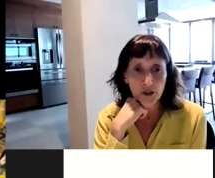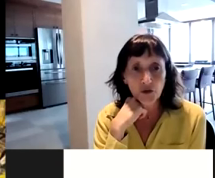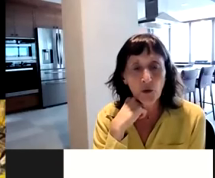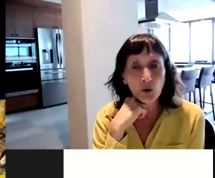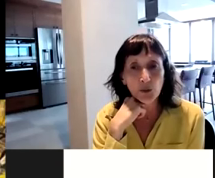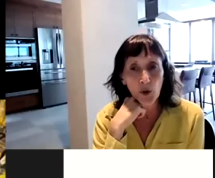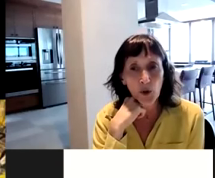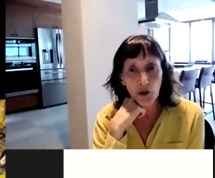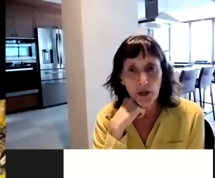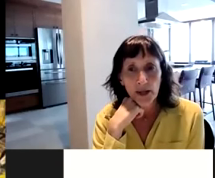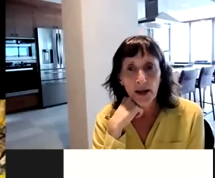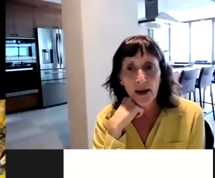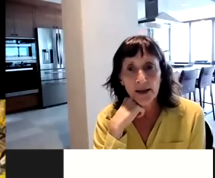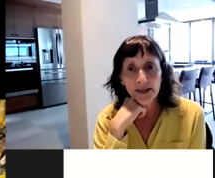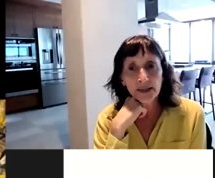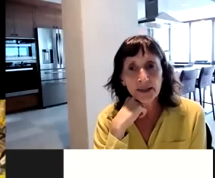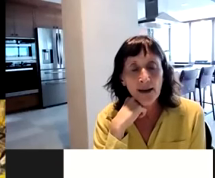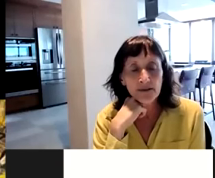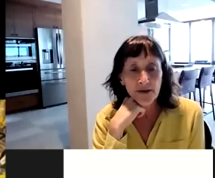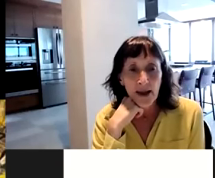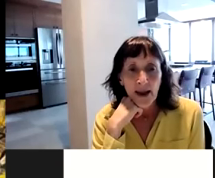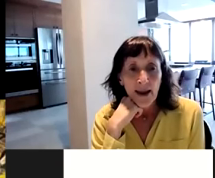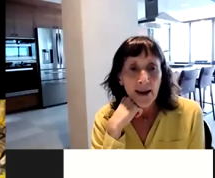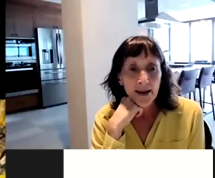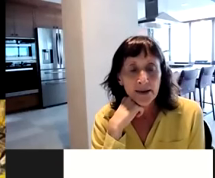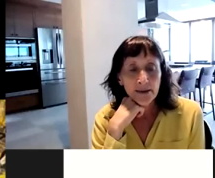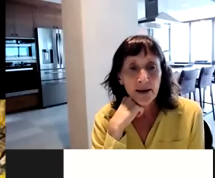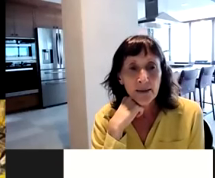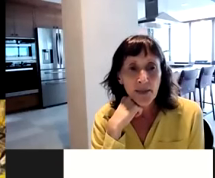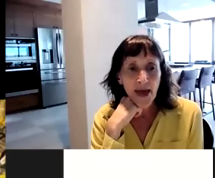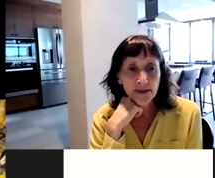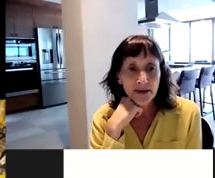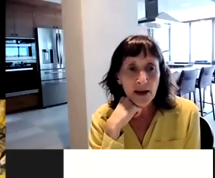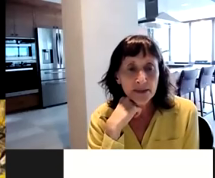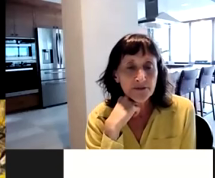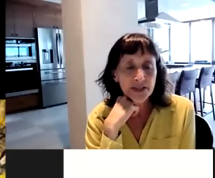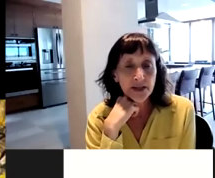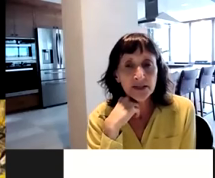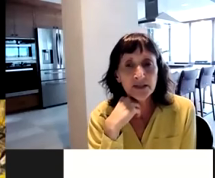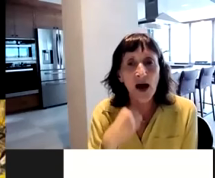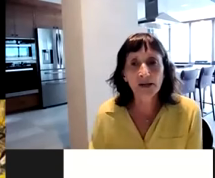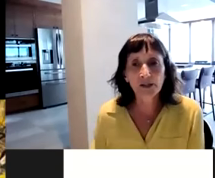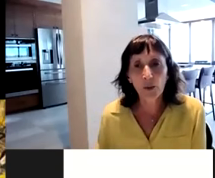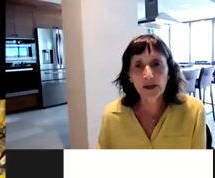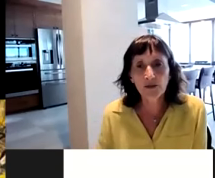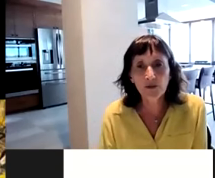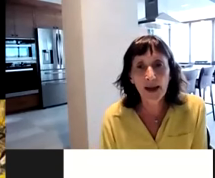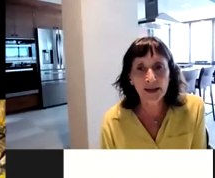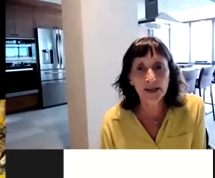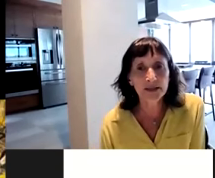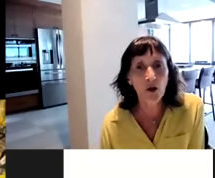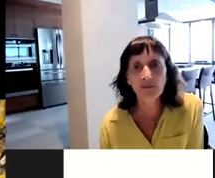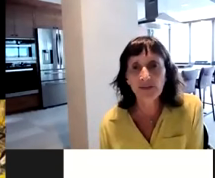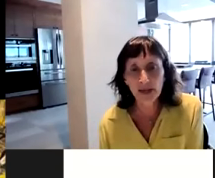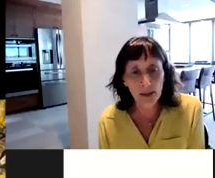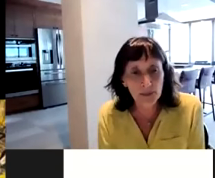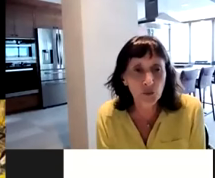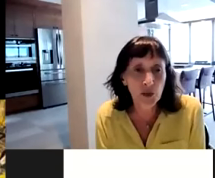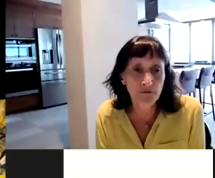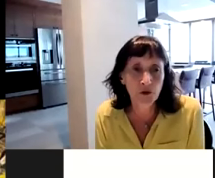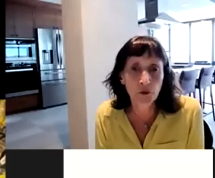and controllable in life. And that kind of sense of ongoing threat is